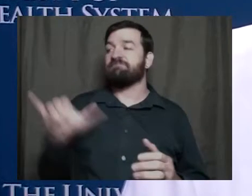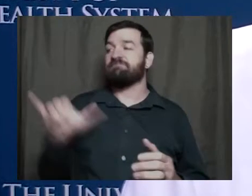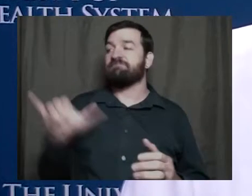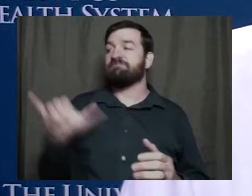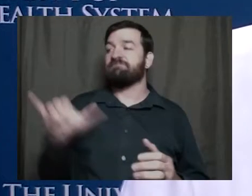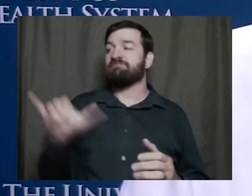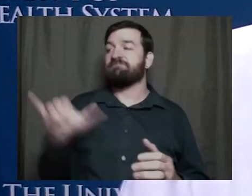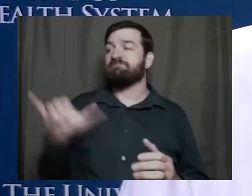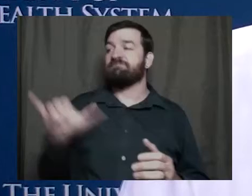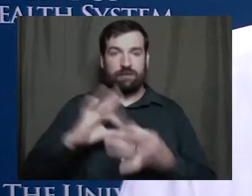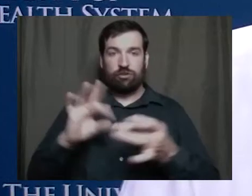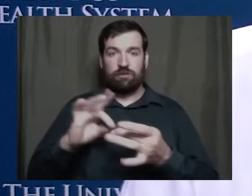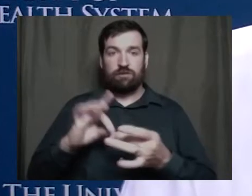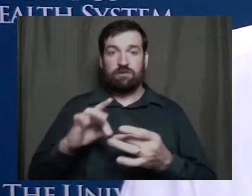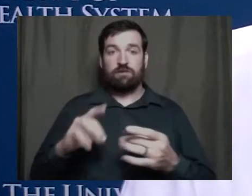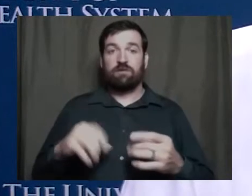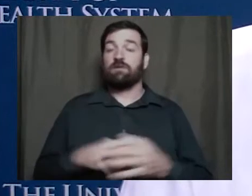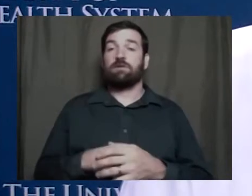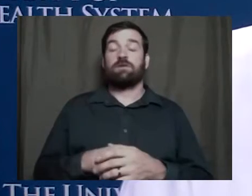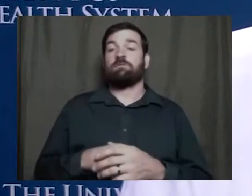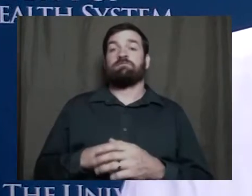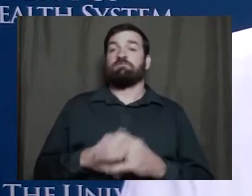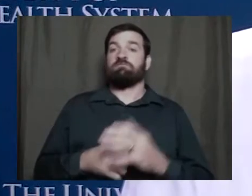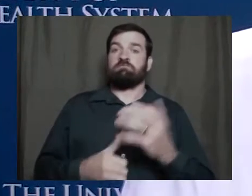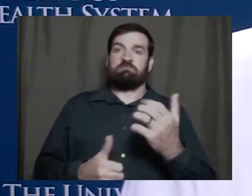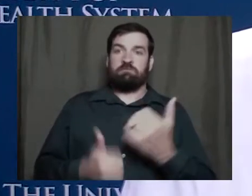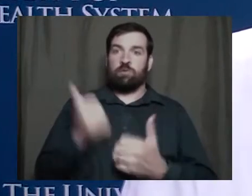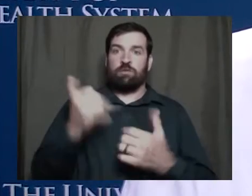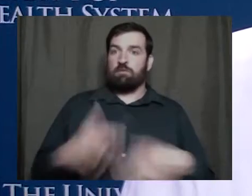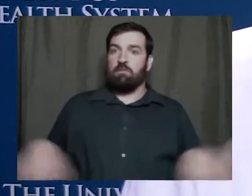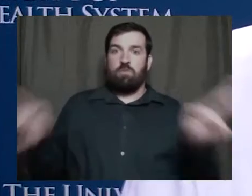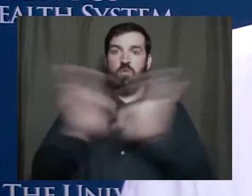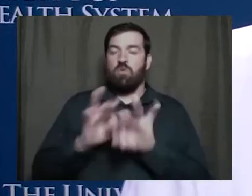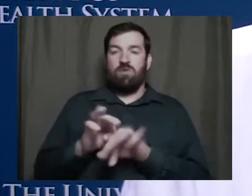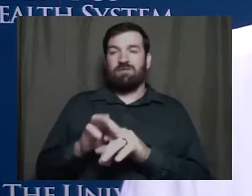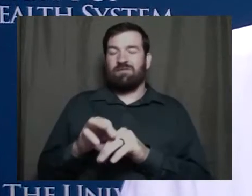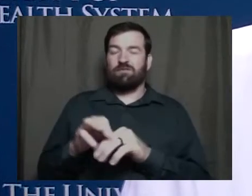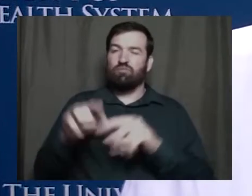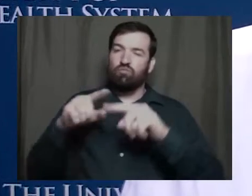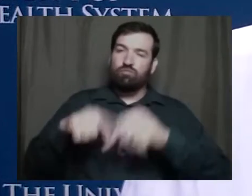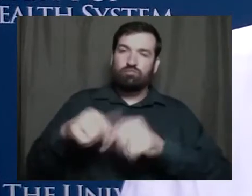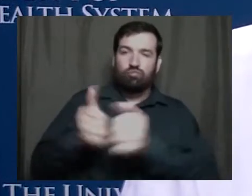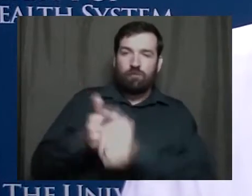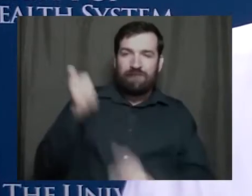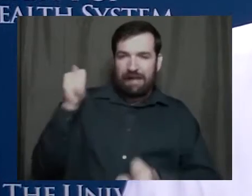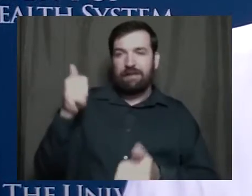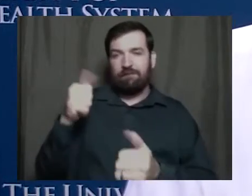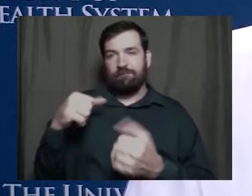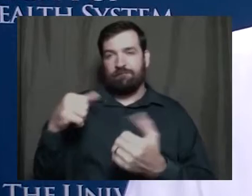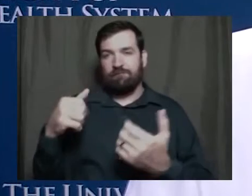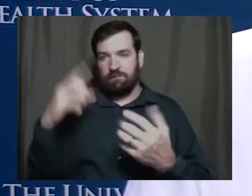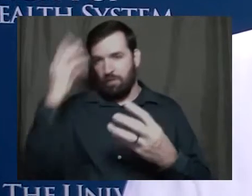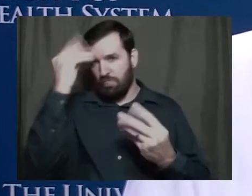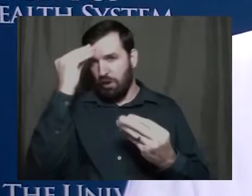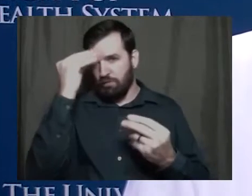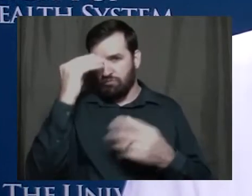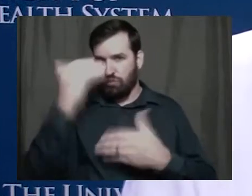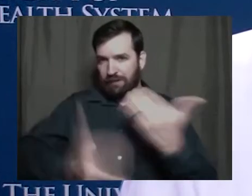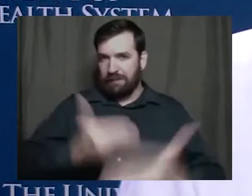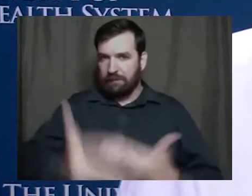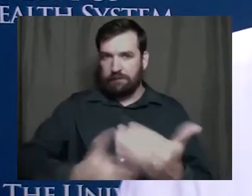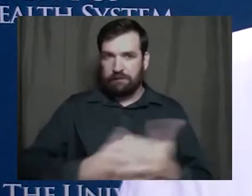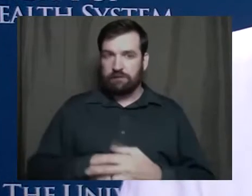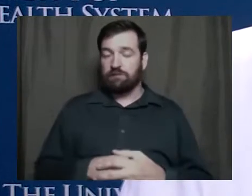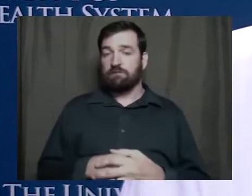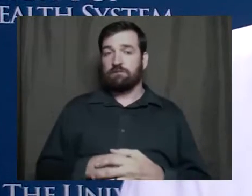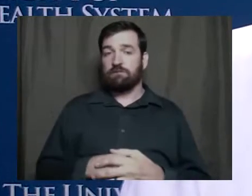every pediatrician, it's a lot of preventive-based thought process. Even if you're an acute-based medicine doctor